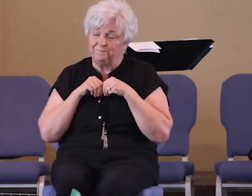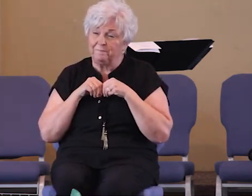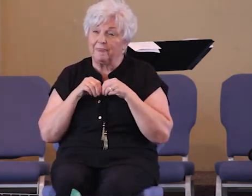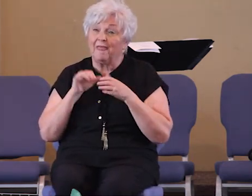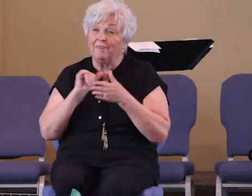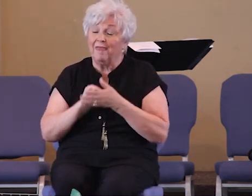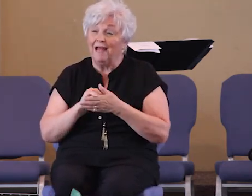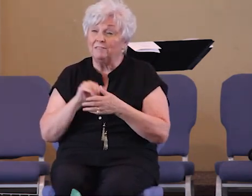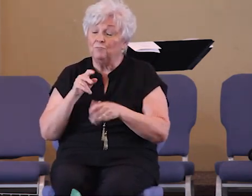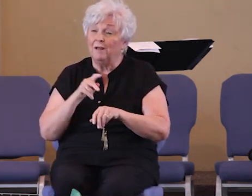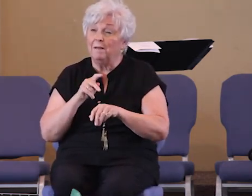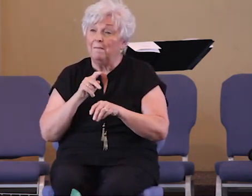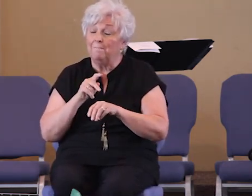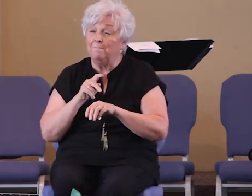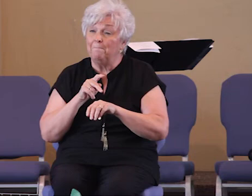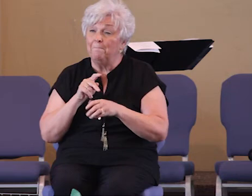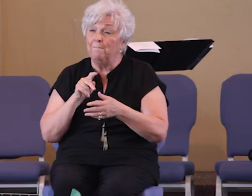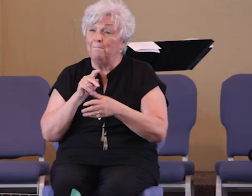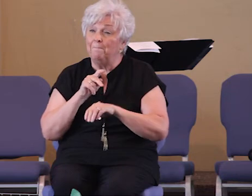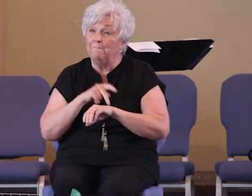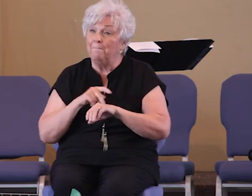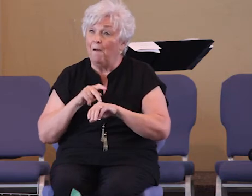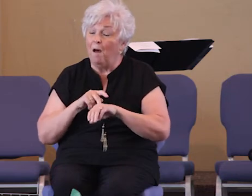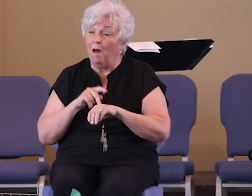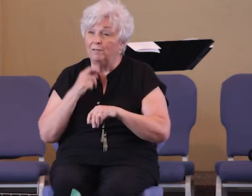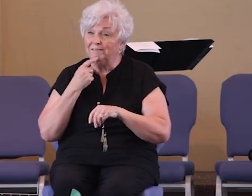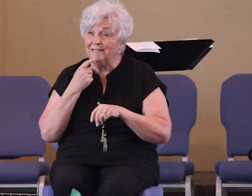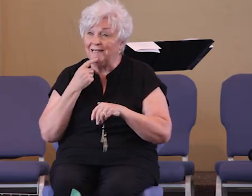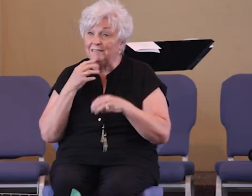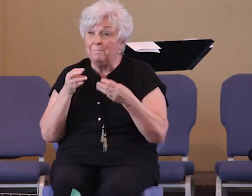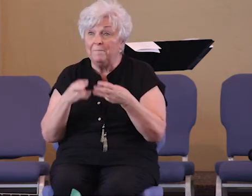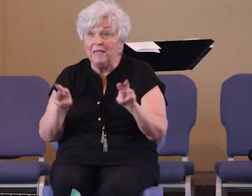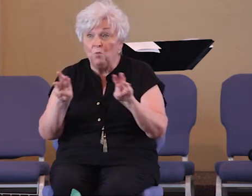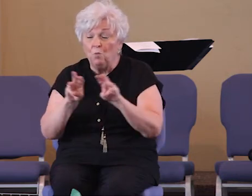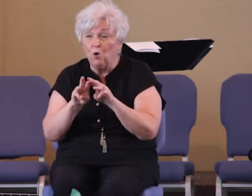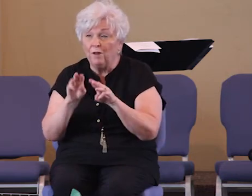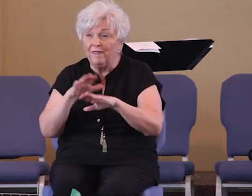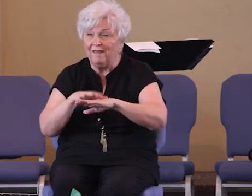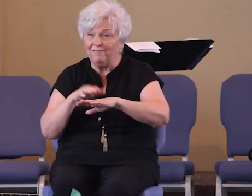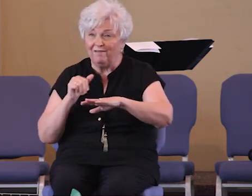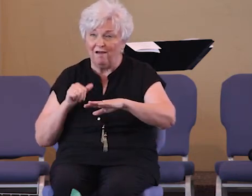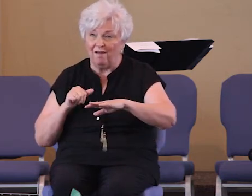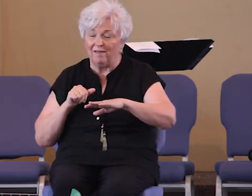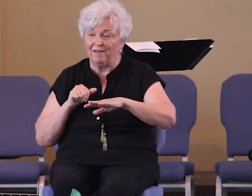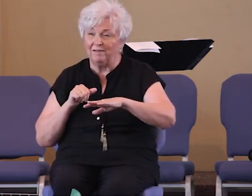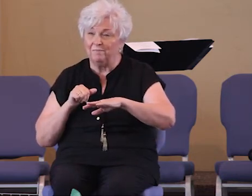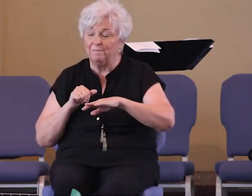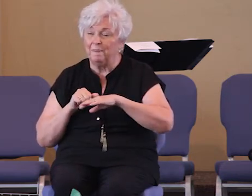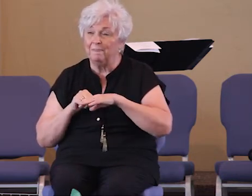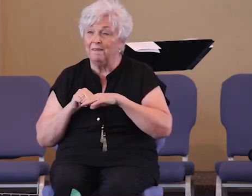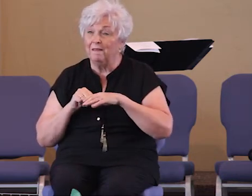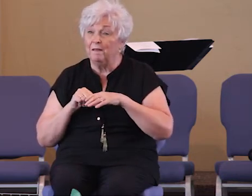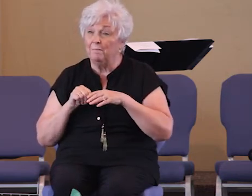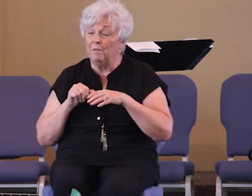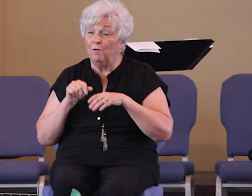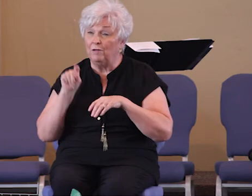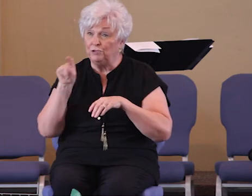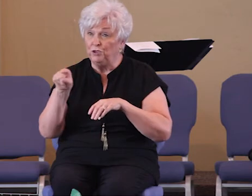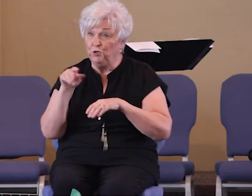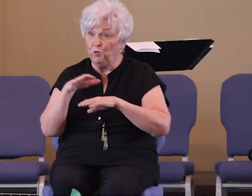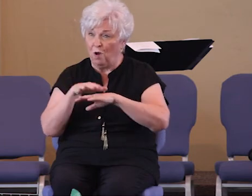That's what Paul tells us. Be worthy of the calling by which you are